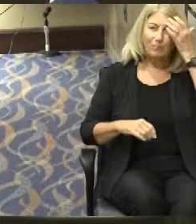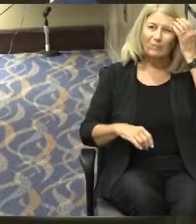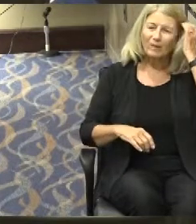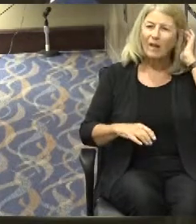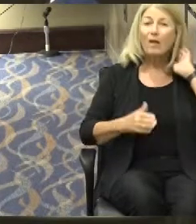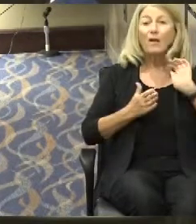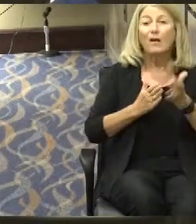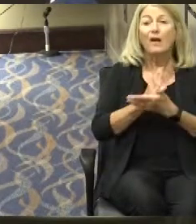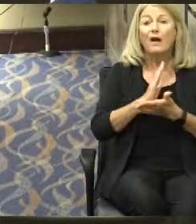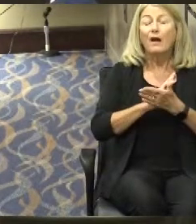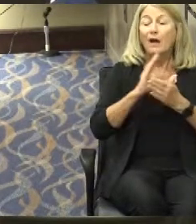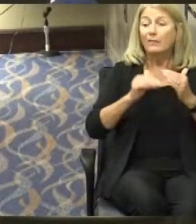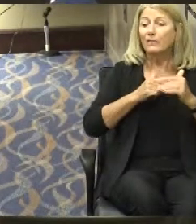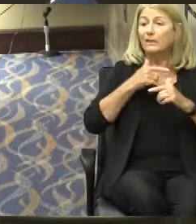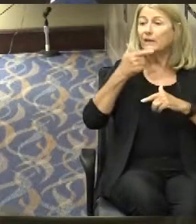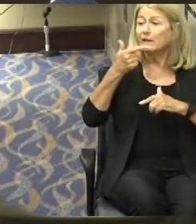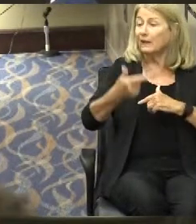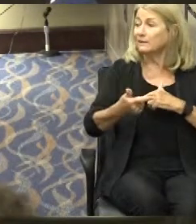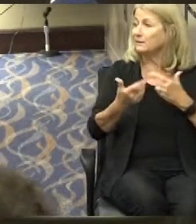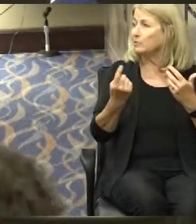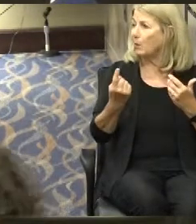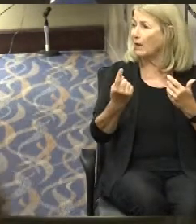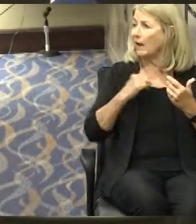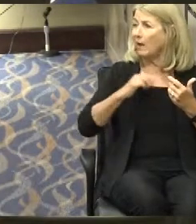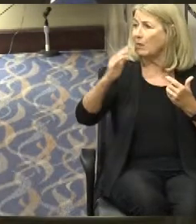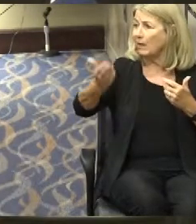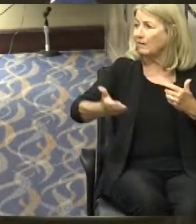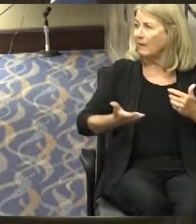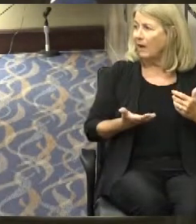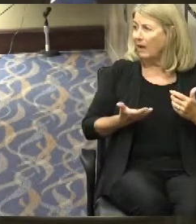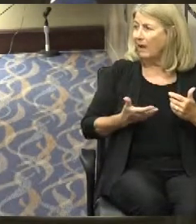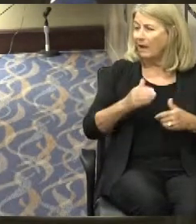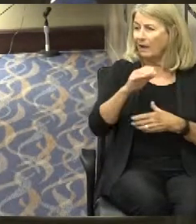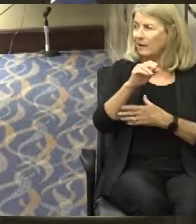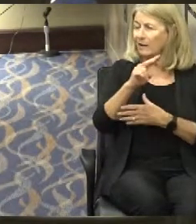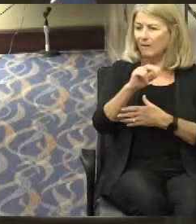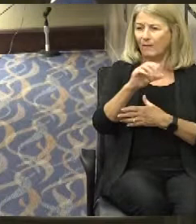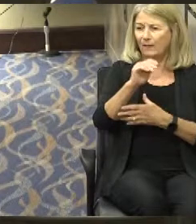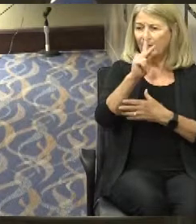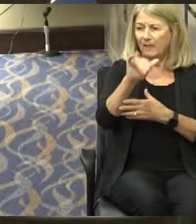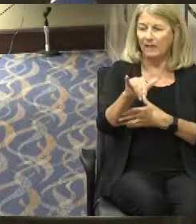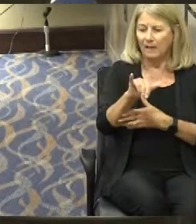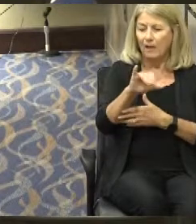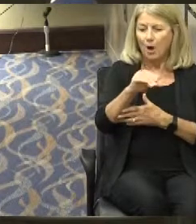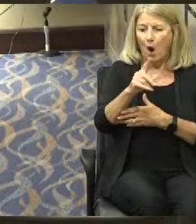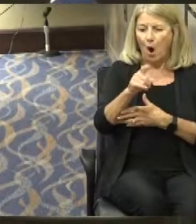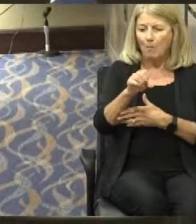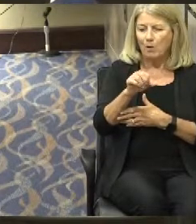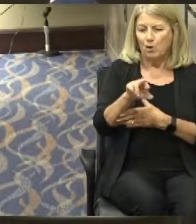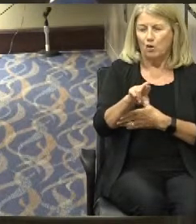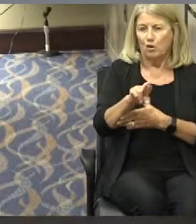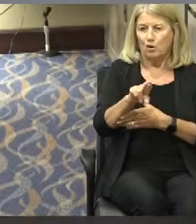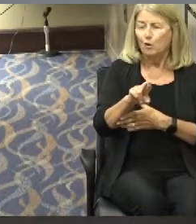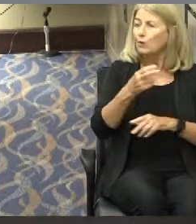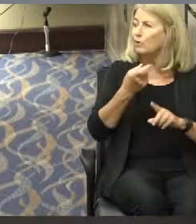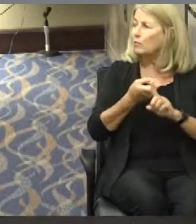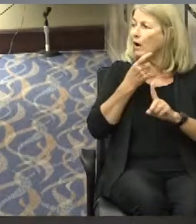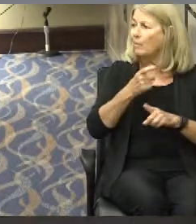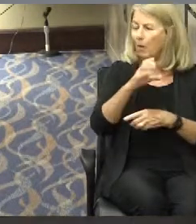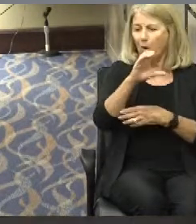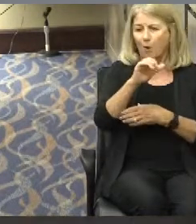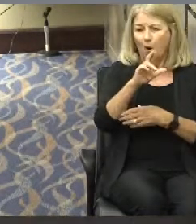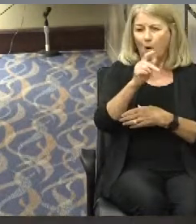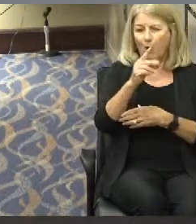All right, next up, I'm going to invite Vicki Carpenter from Carter Blood Care to the podium. She's got a